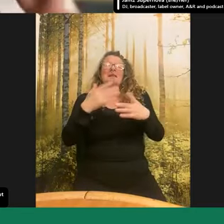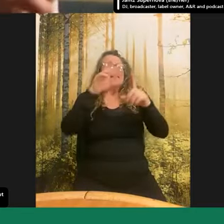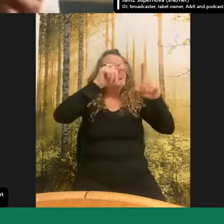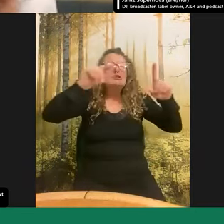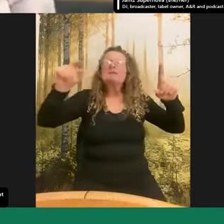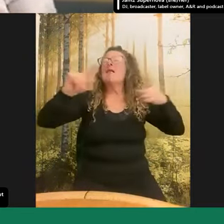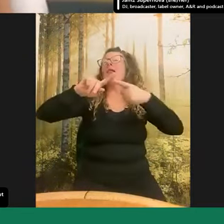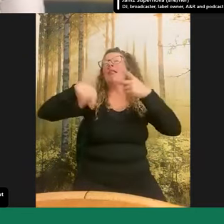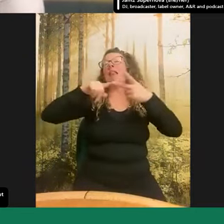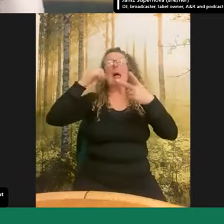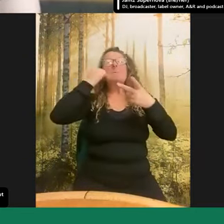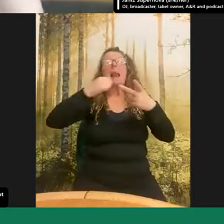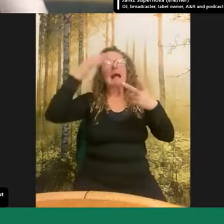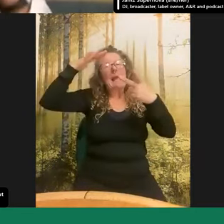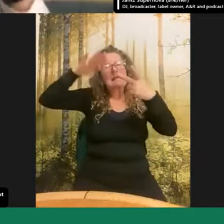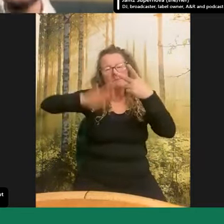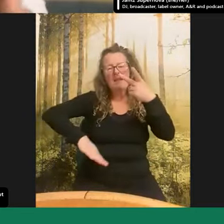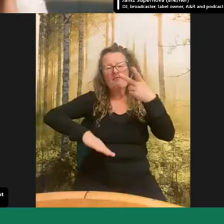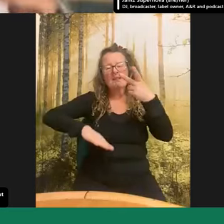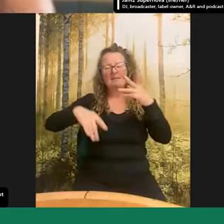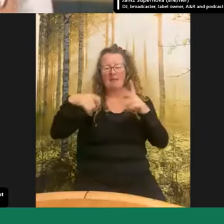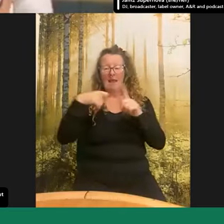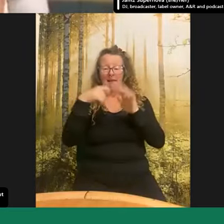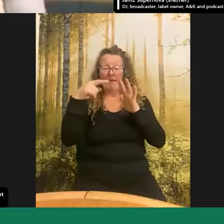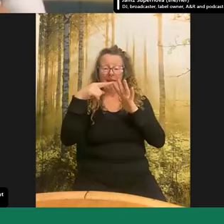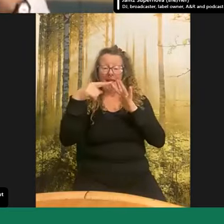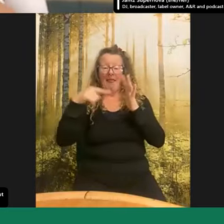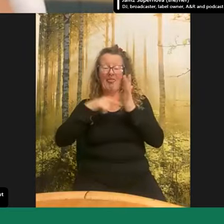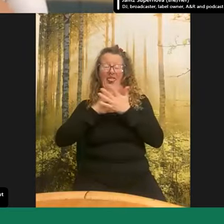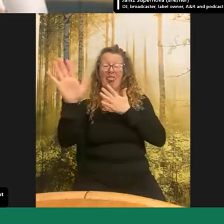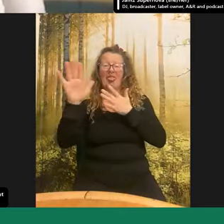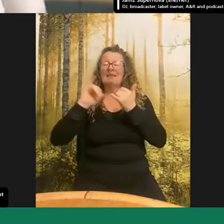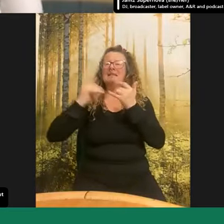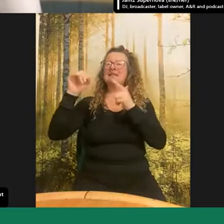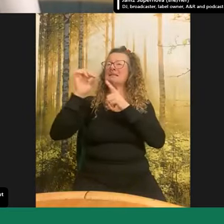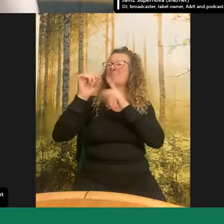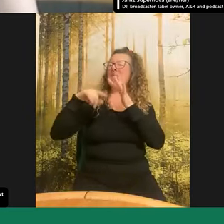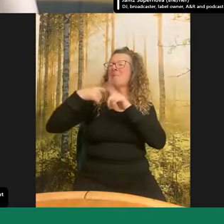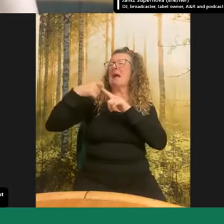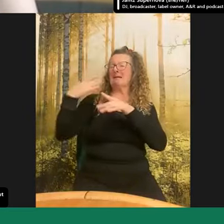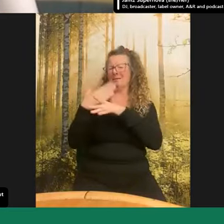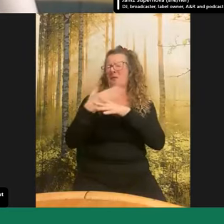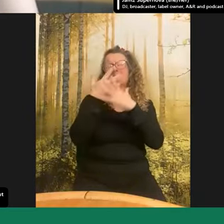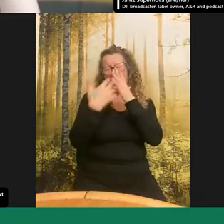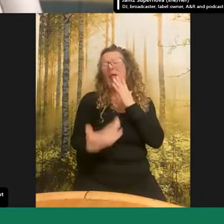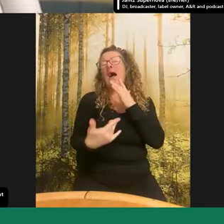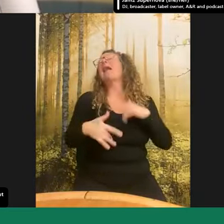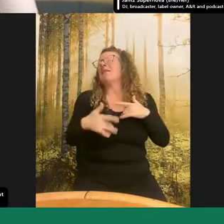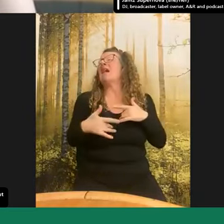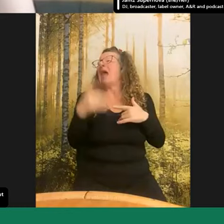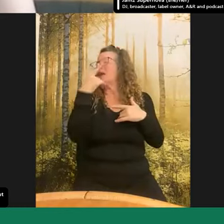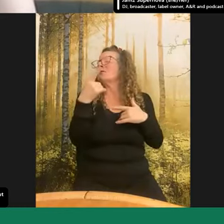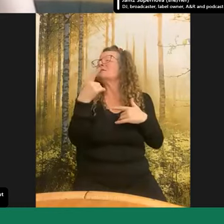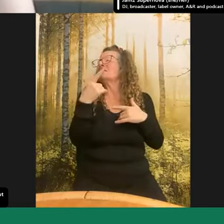think kind of Keith Piper has worked a lot on it, and I just really felt like this is something else like that I could contribute. And all